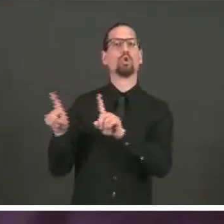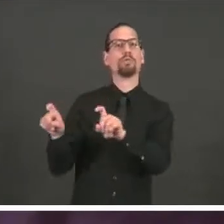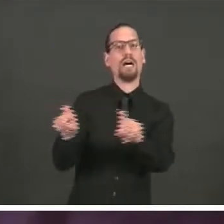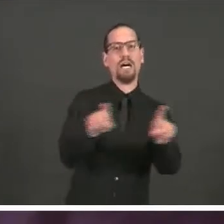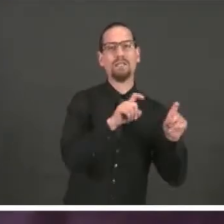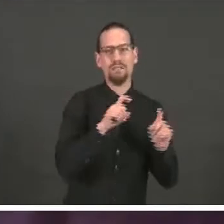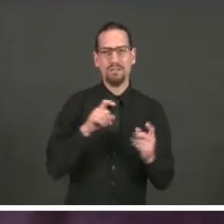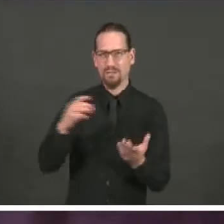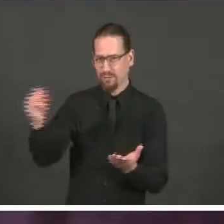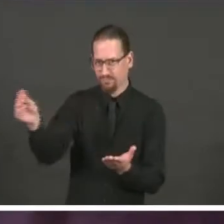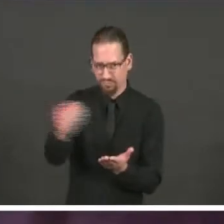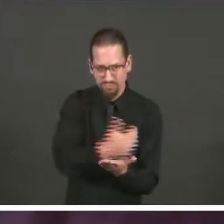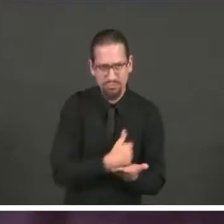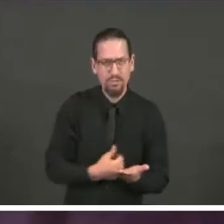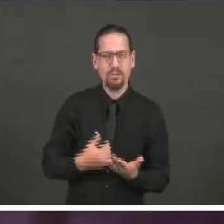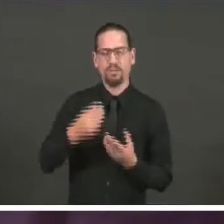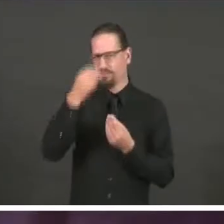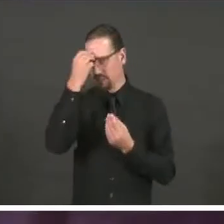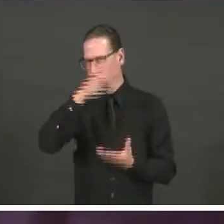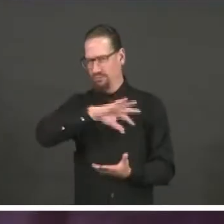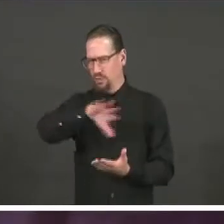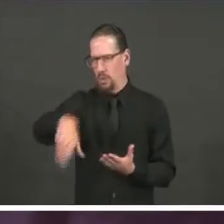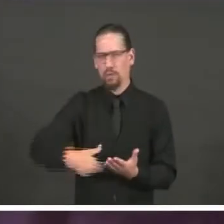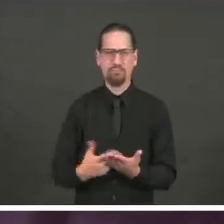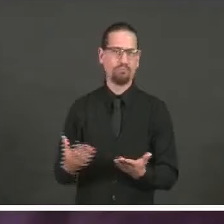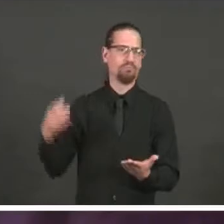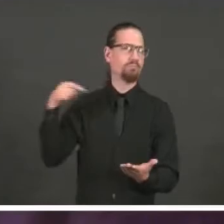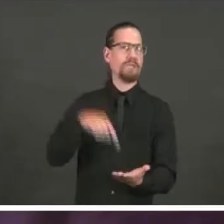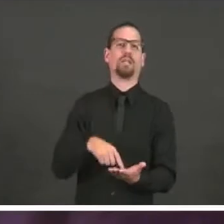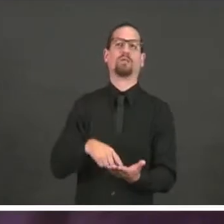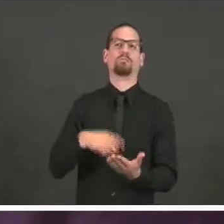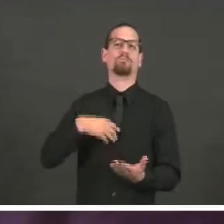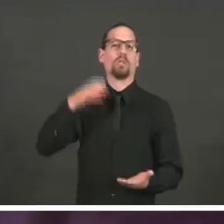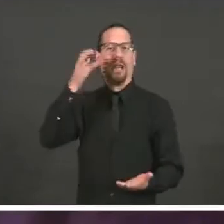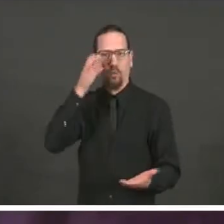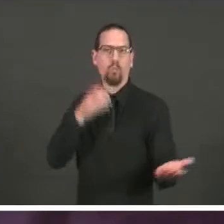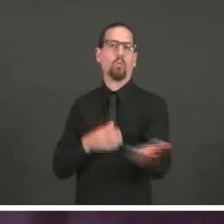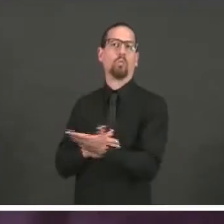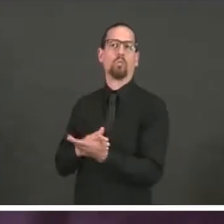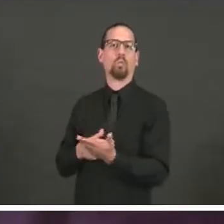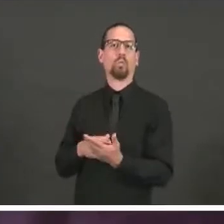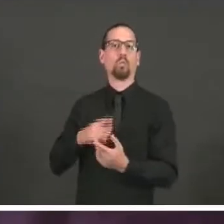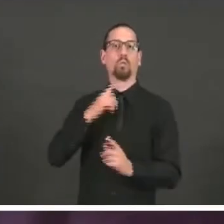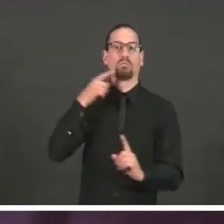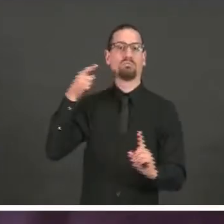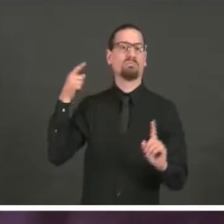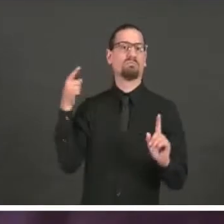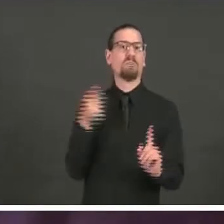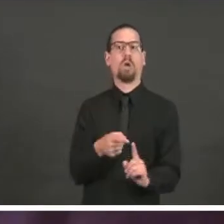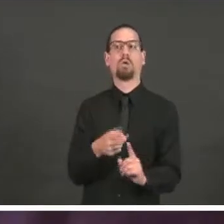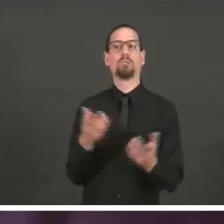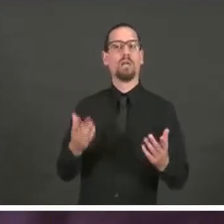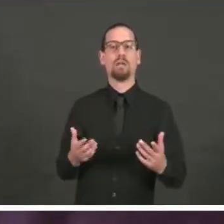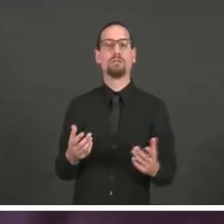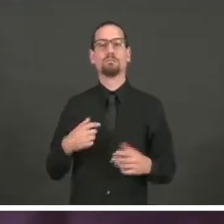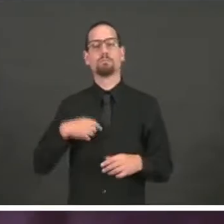culture survey. The bottom line is that we have to continue to make change in